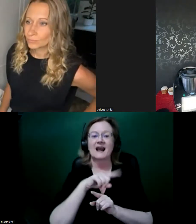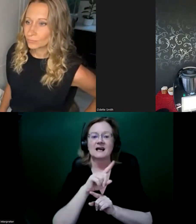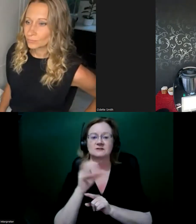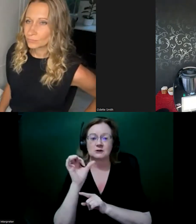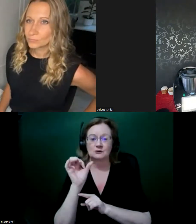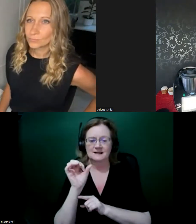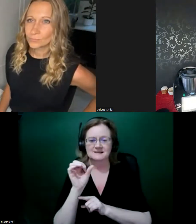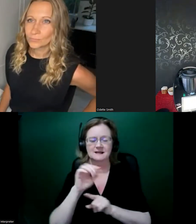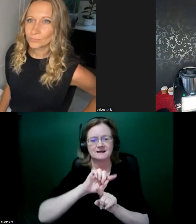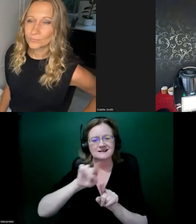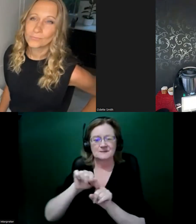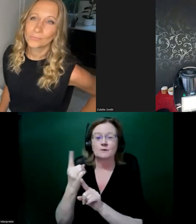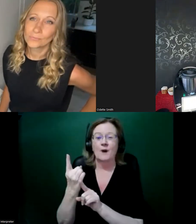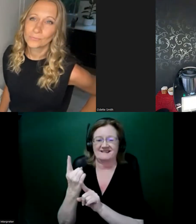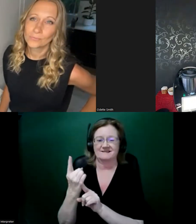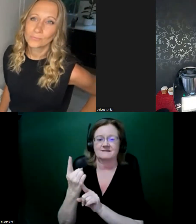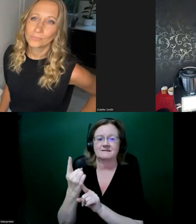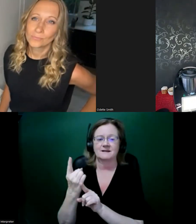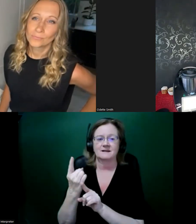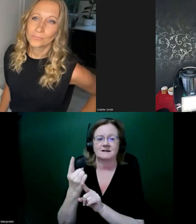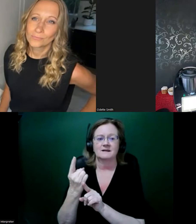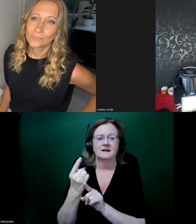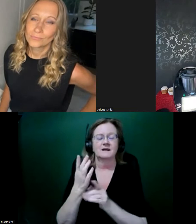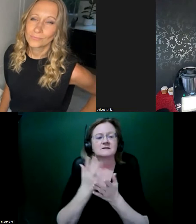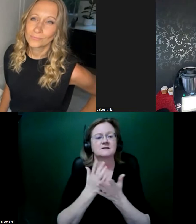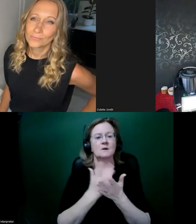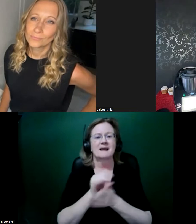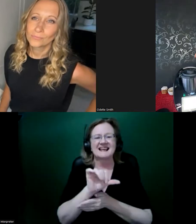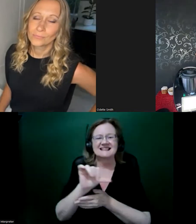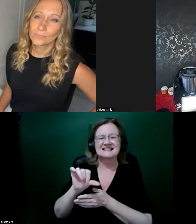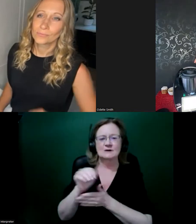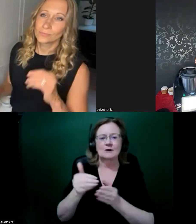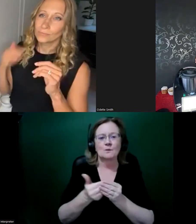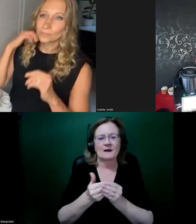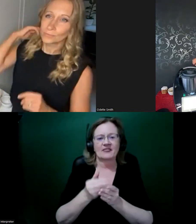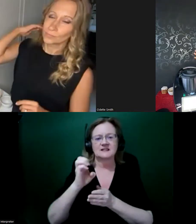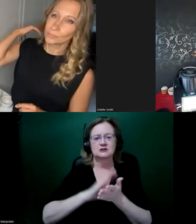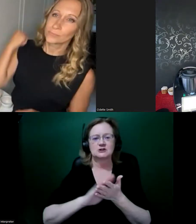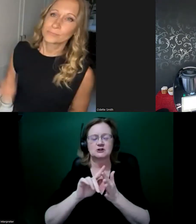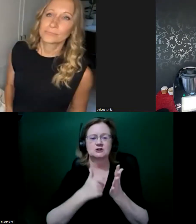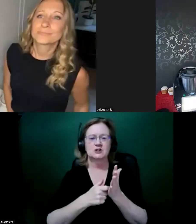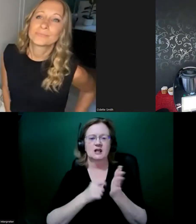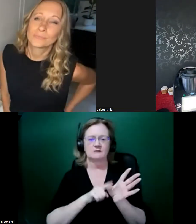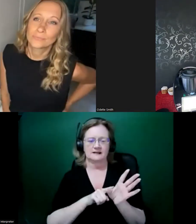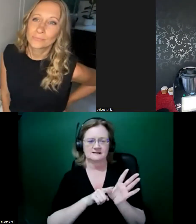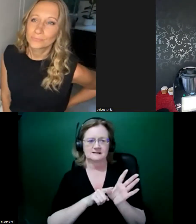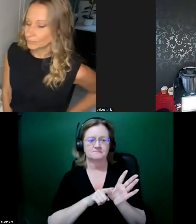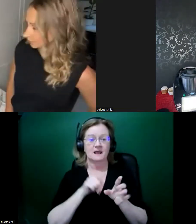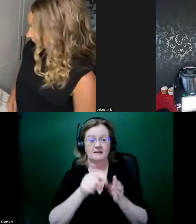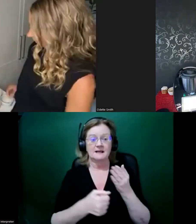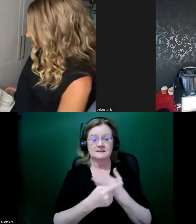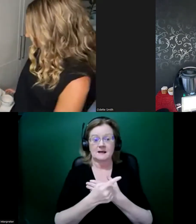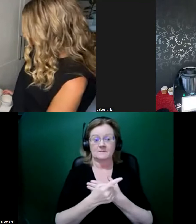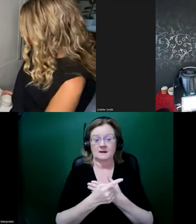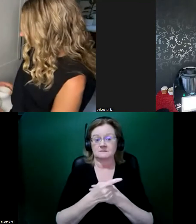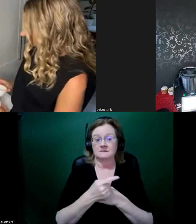1. Basically what we're doing now is we're making a little cherry syrup. While that's happening, I've actually got something that I'm going to use